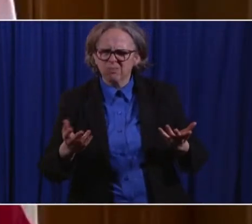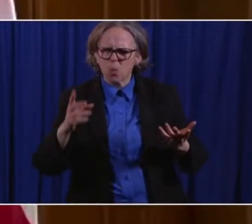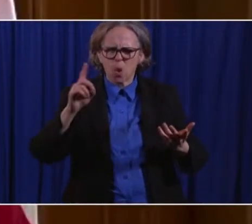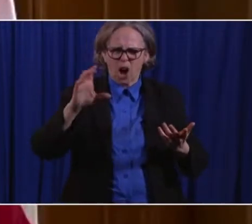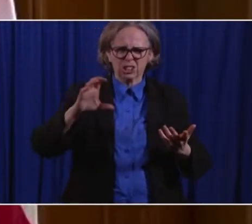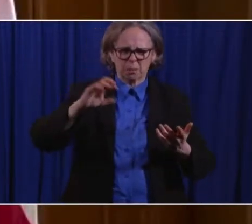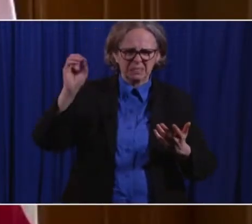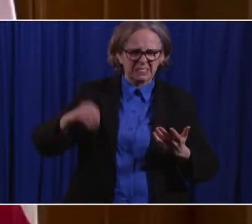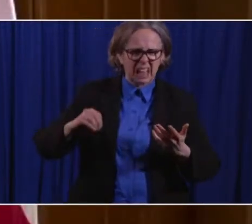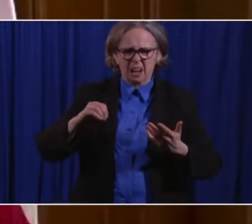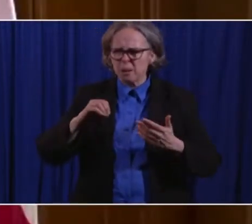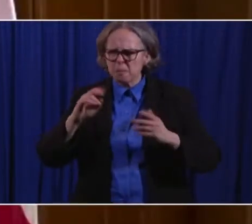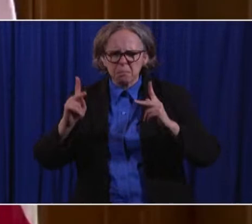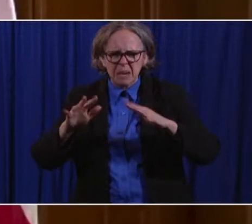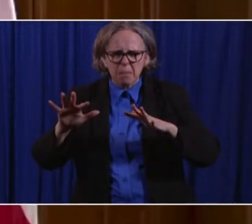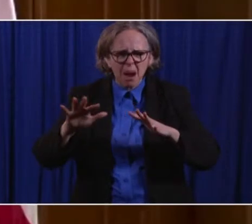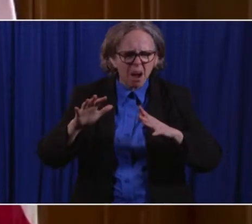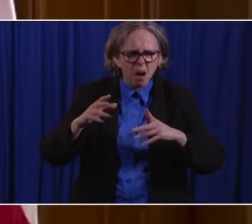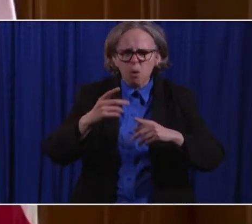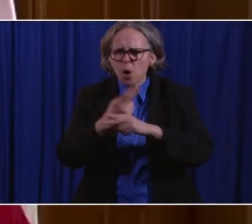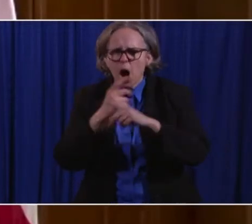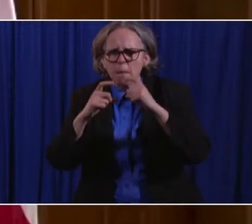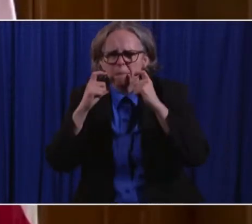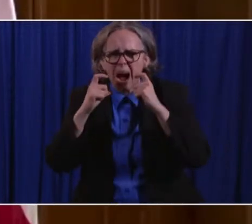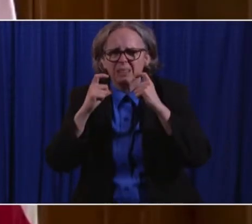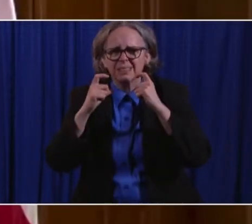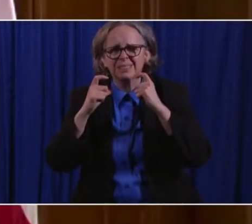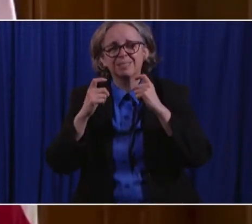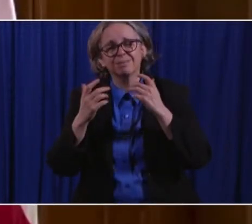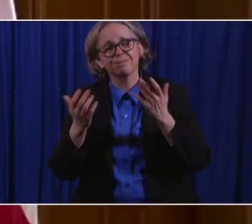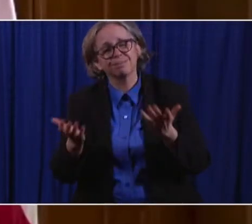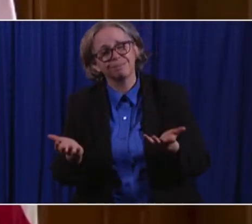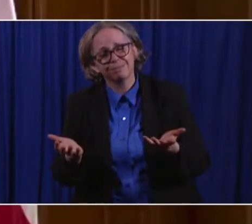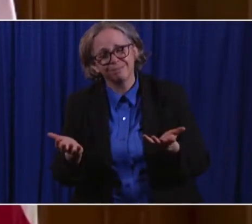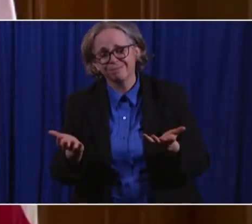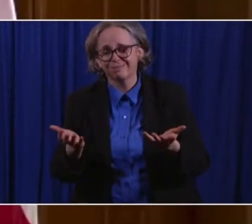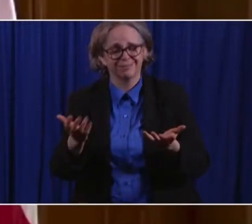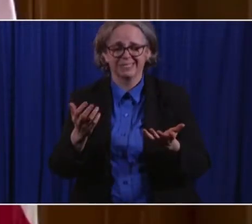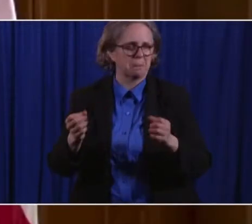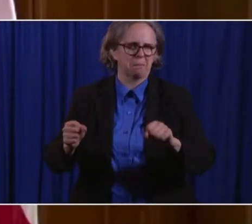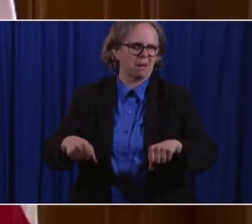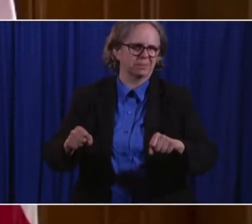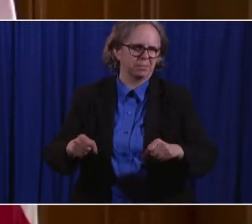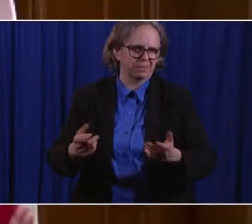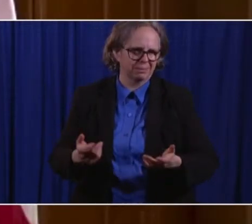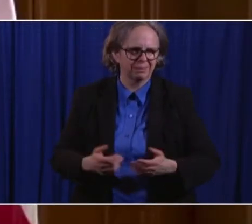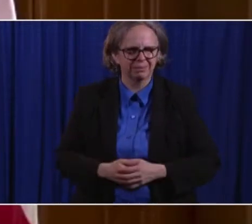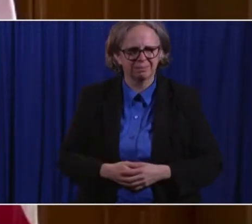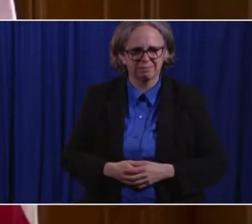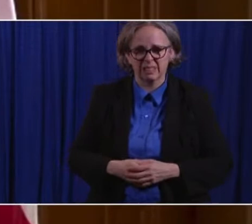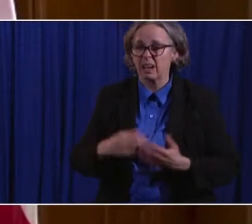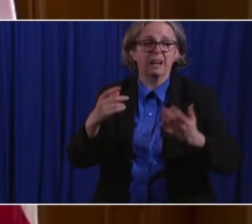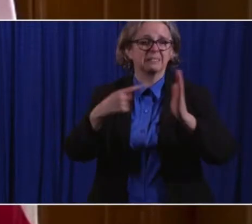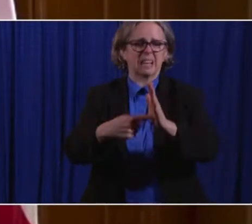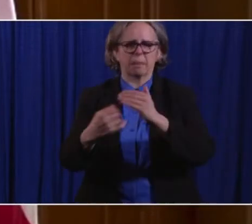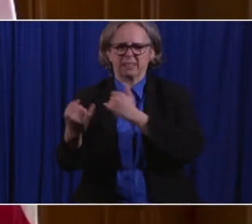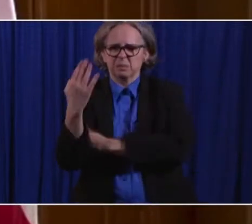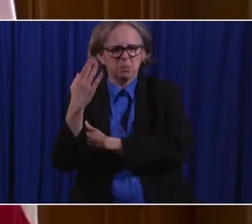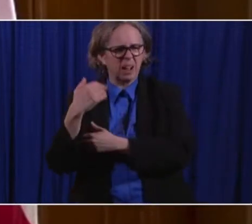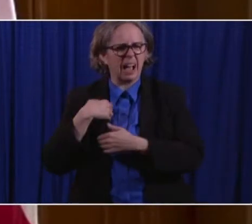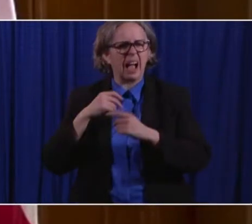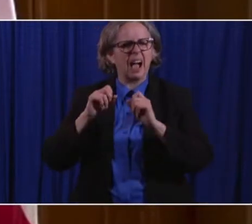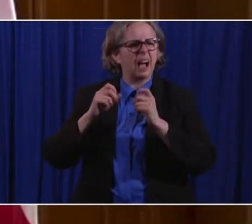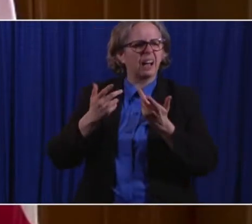but that's aspirational. I asked this morning, the director, what's our numbers from yesterday? And it's